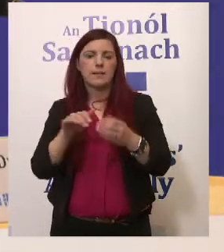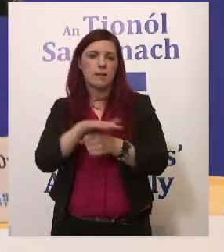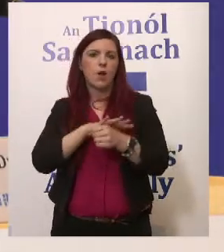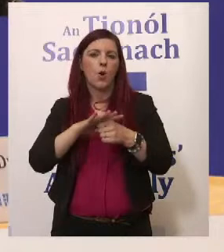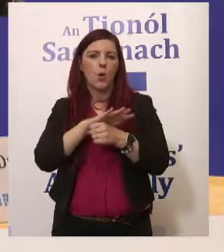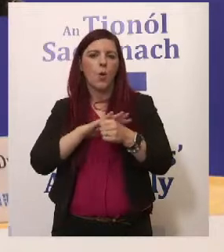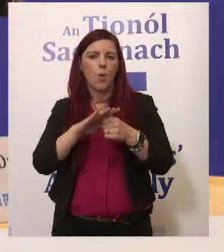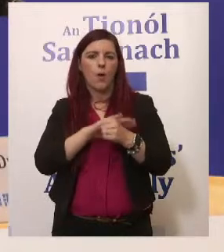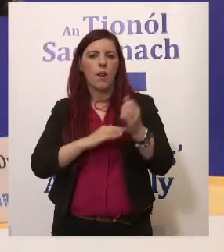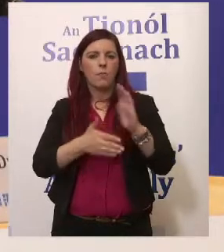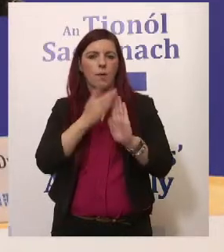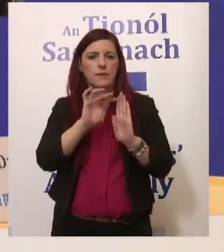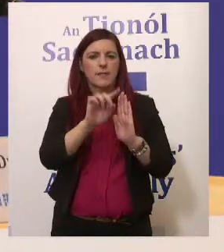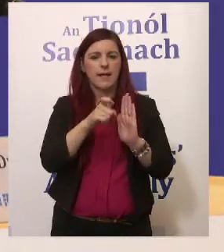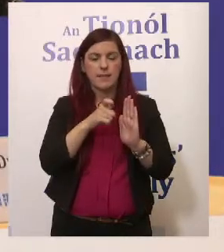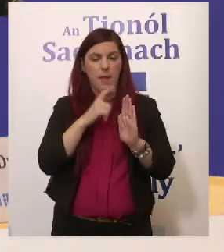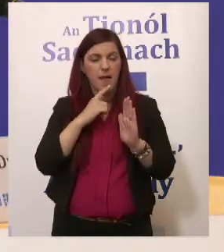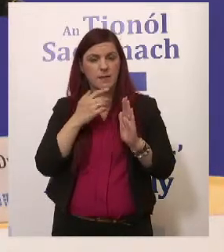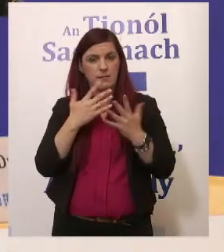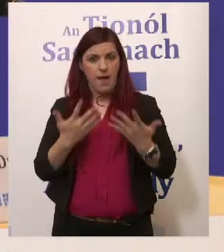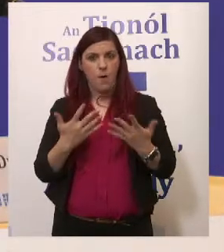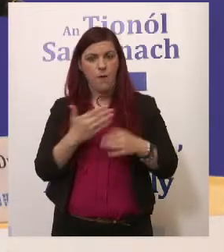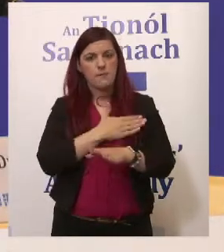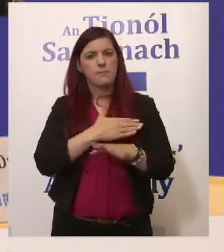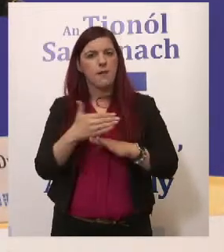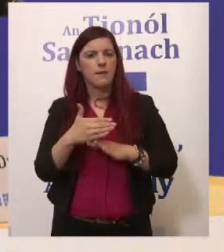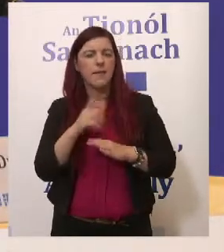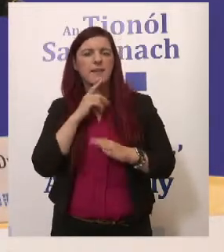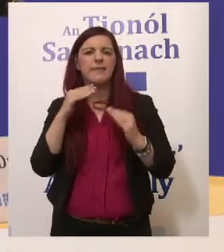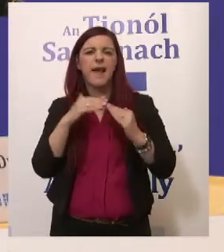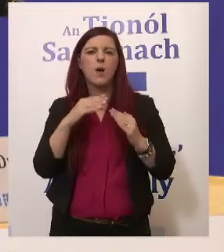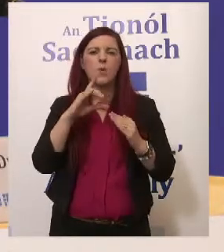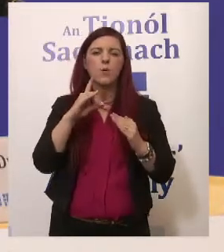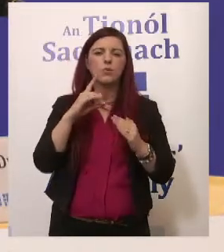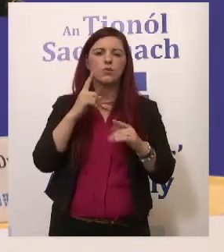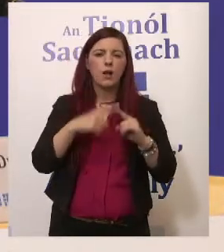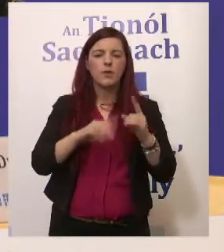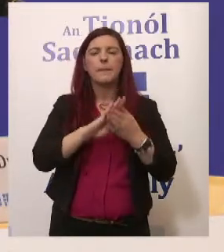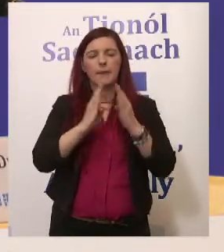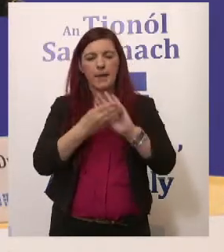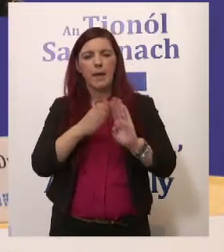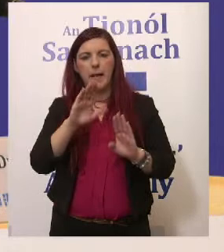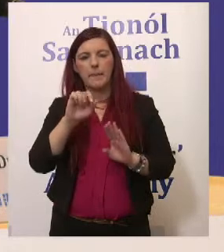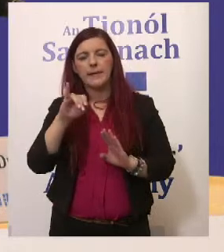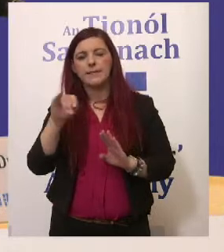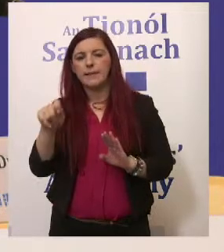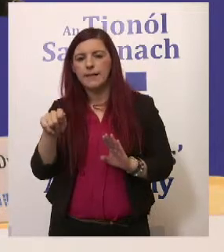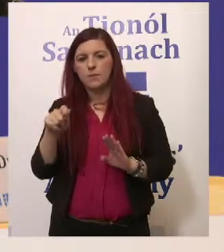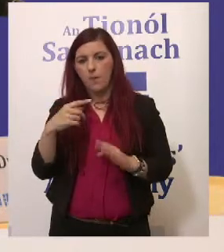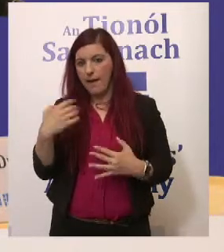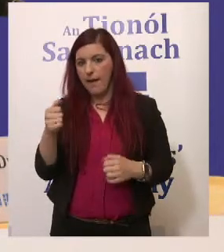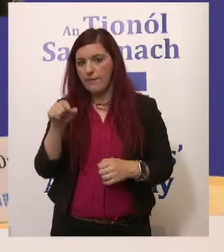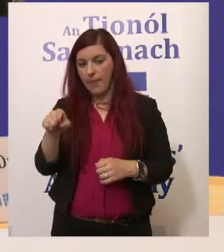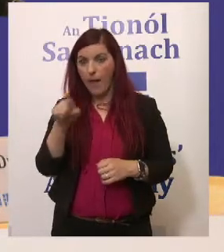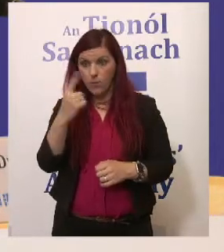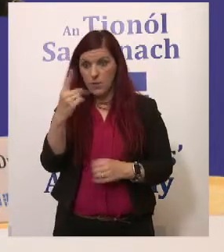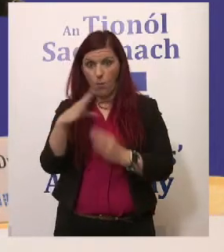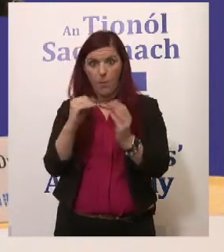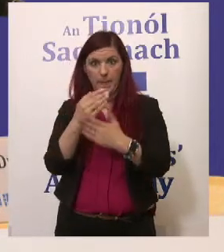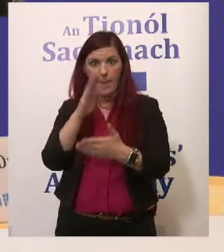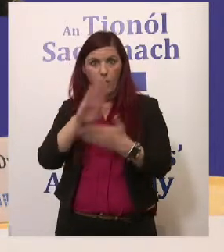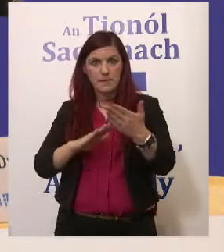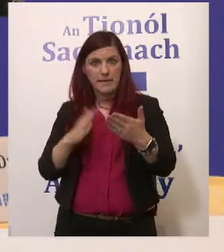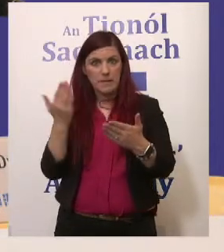tax, and that came in first as the household charge and then evolved into the local property tax. So that was actually the one